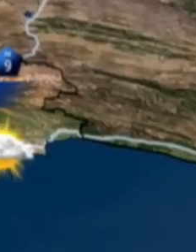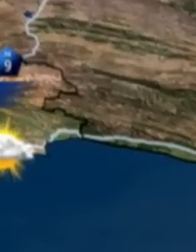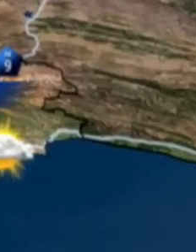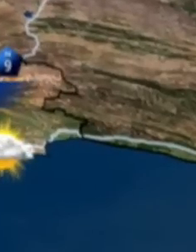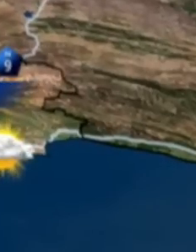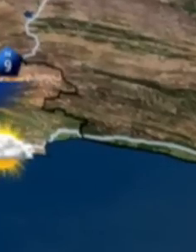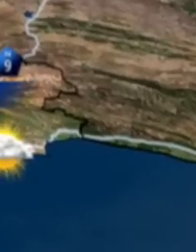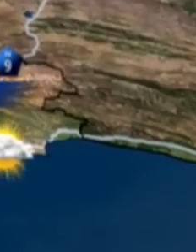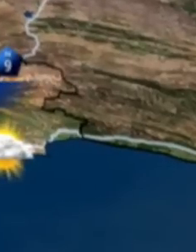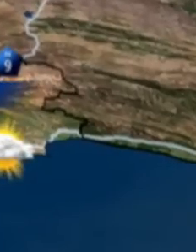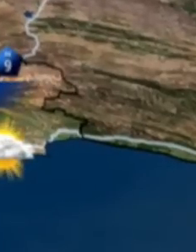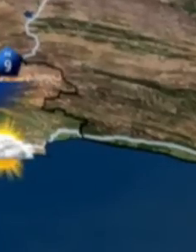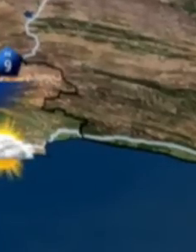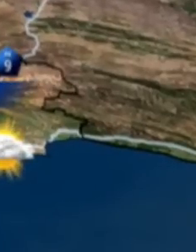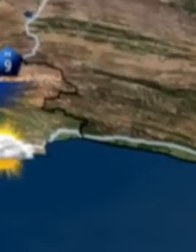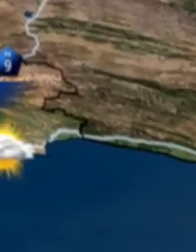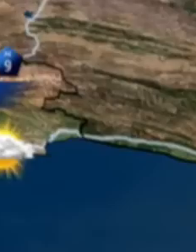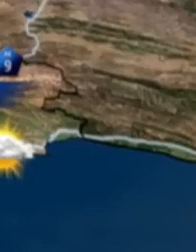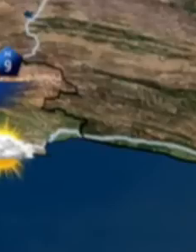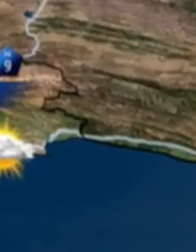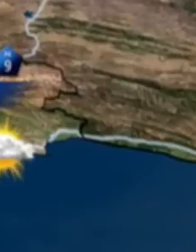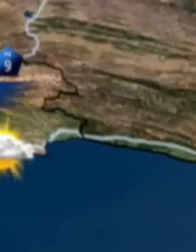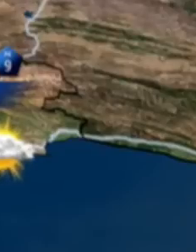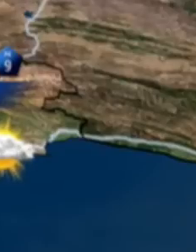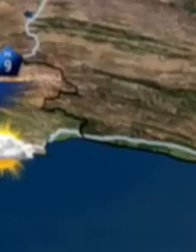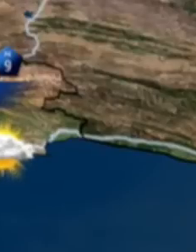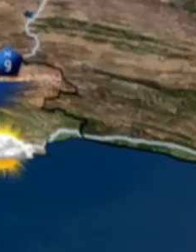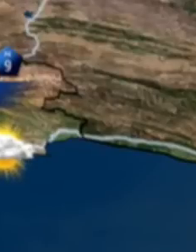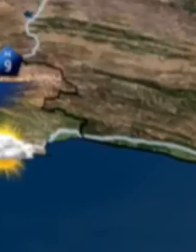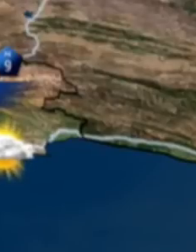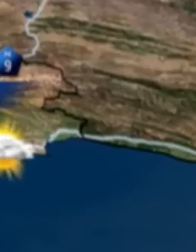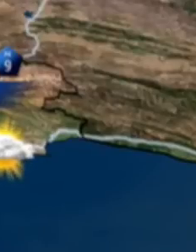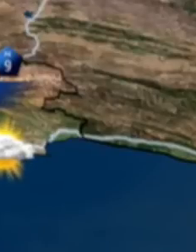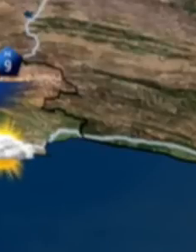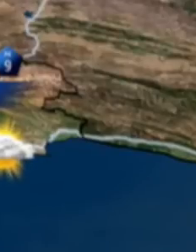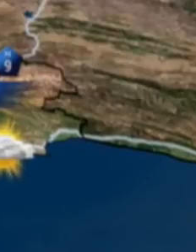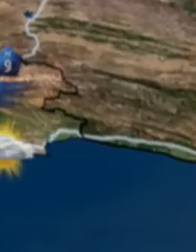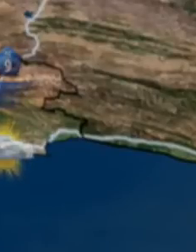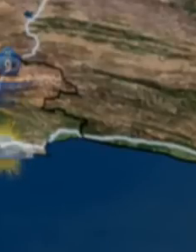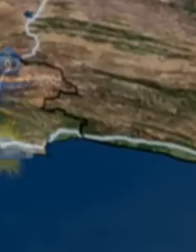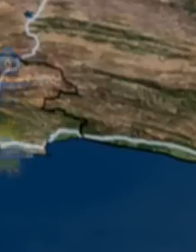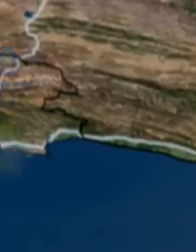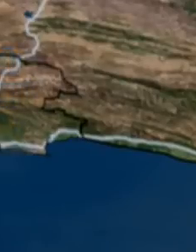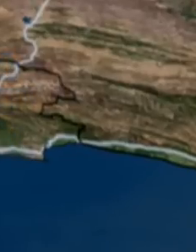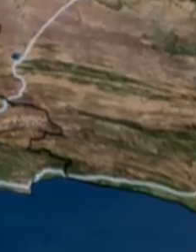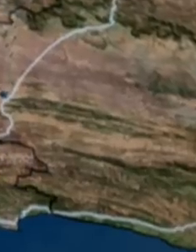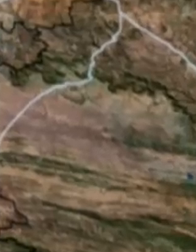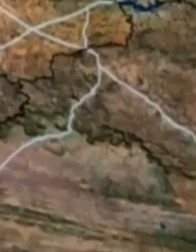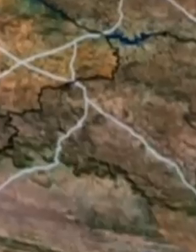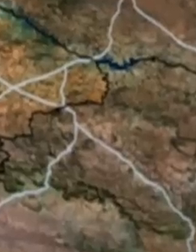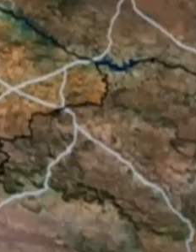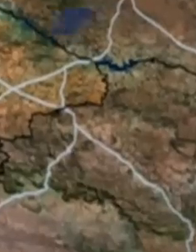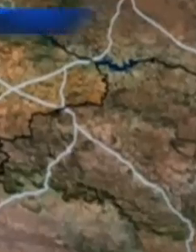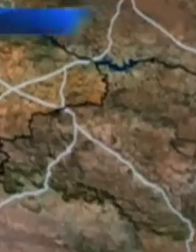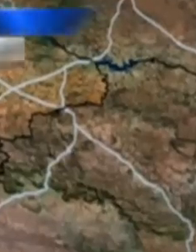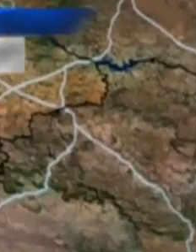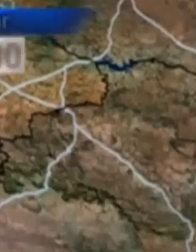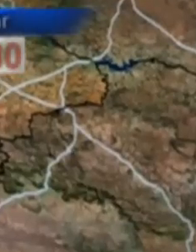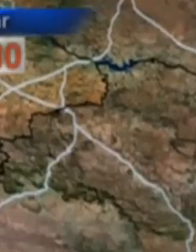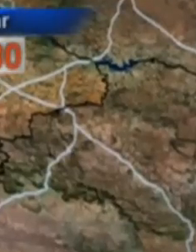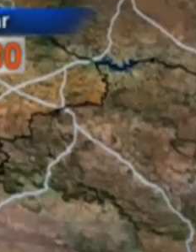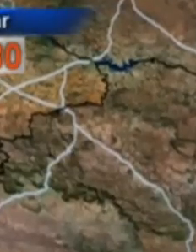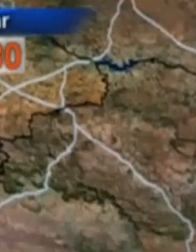mashome a mabedi ka ofela Langsberg Woodstock sentse ke sa Boot of West le hona ka Otsara motla hlochetse hona haisale di gadi di ritha ho